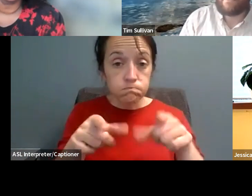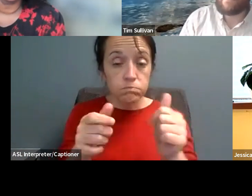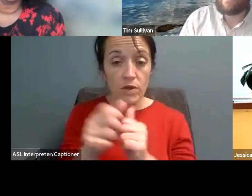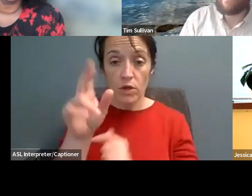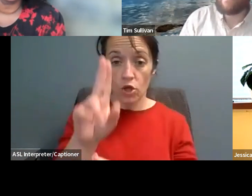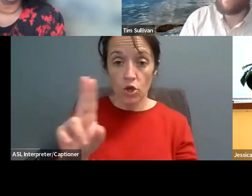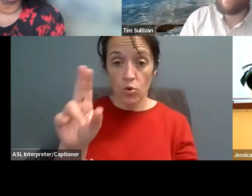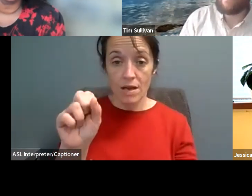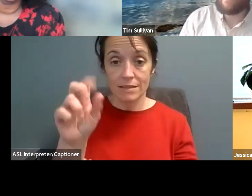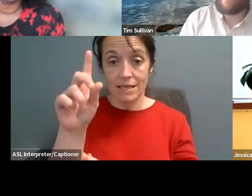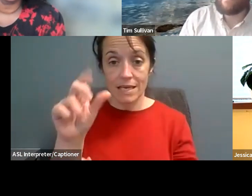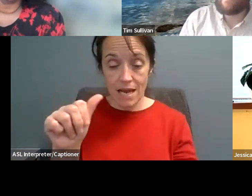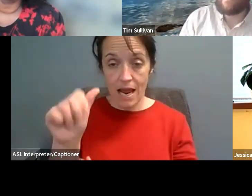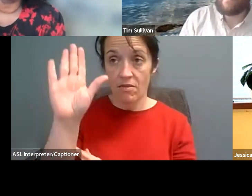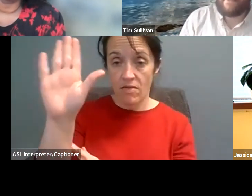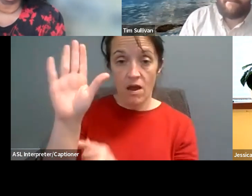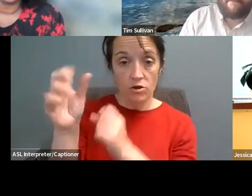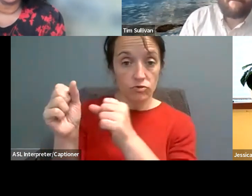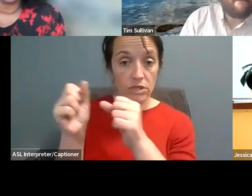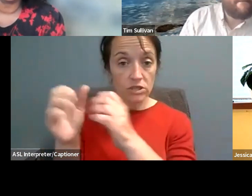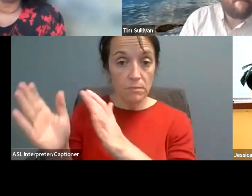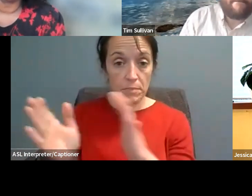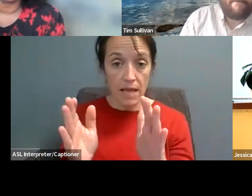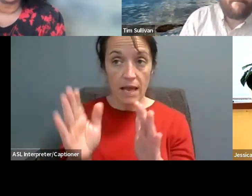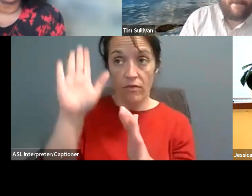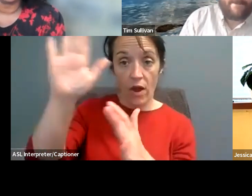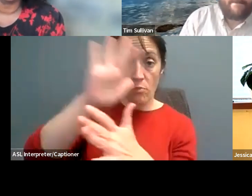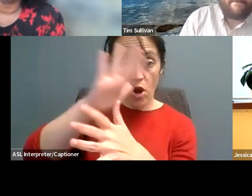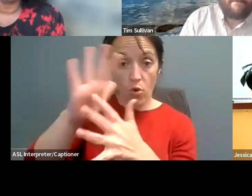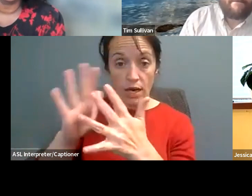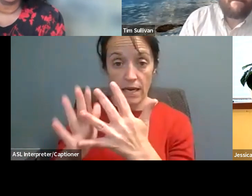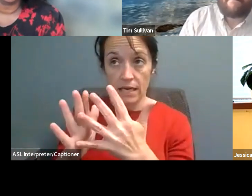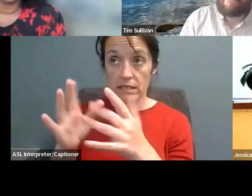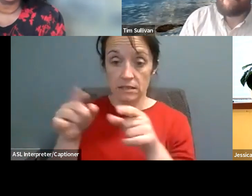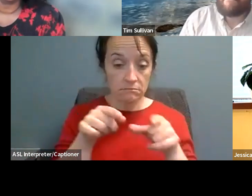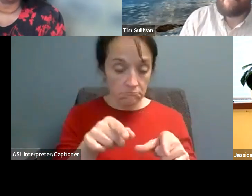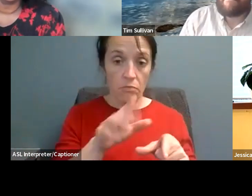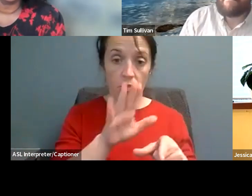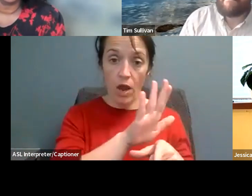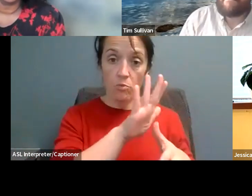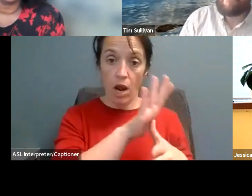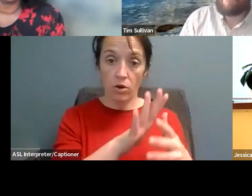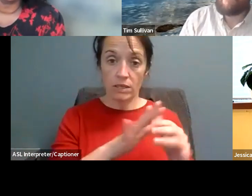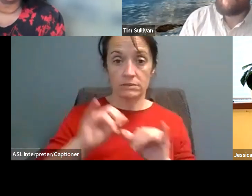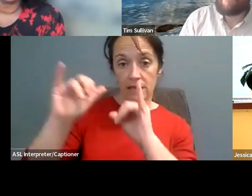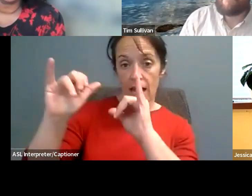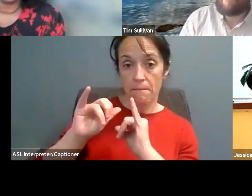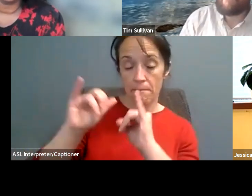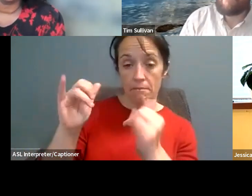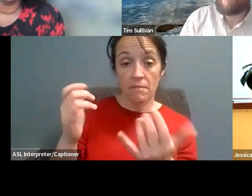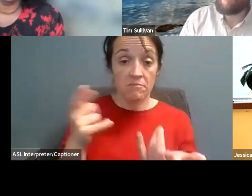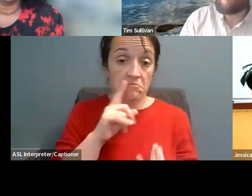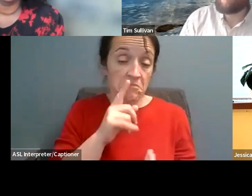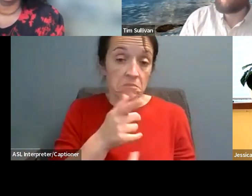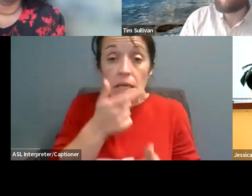USDA strategic plan priorities, which again, it made my job of reviewing the document both interesting and fairly